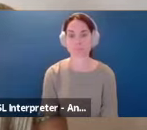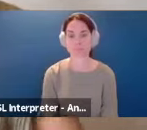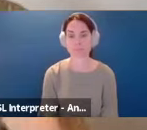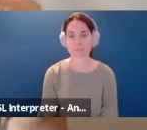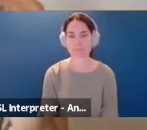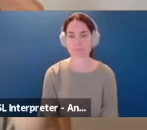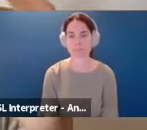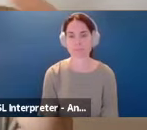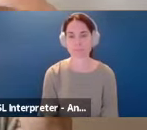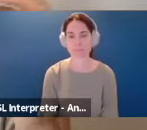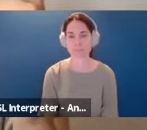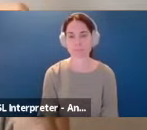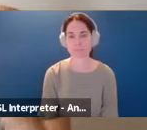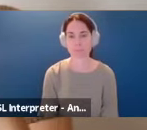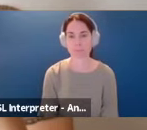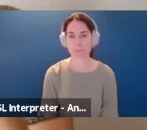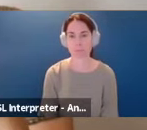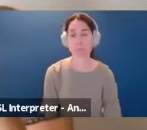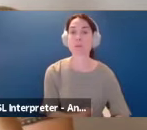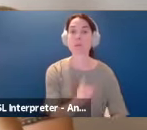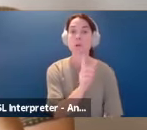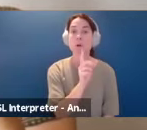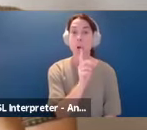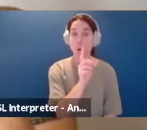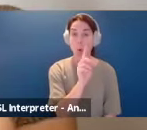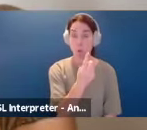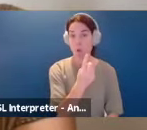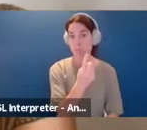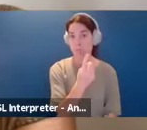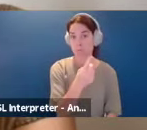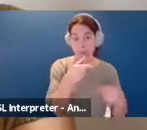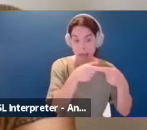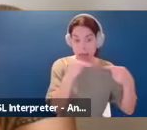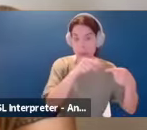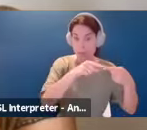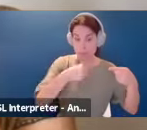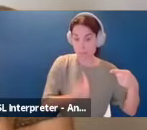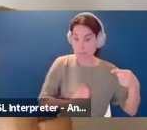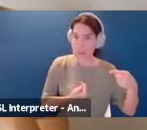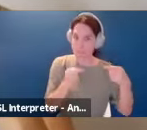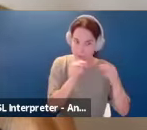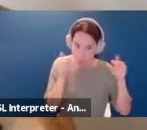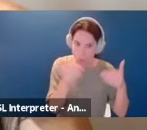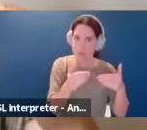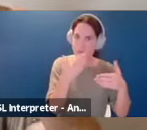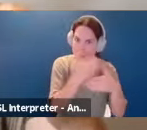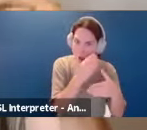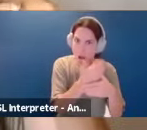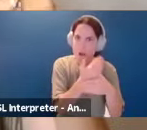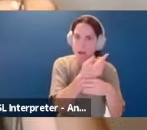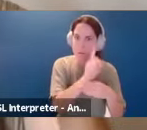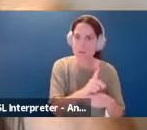and one of the characteristics that i work with a lot in my own experience and in working with others is the way